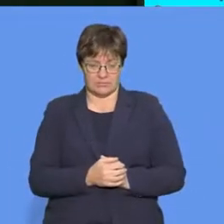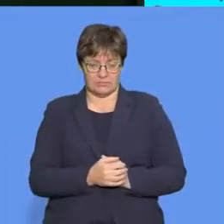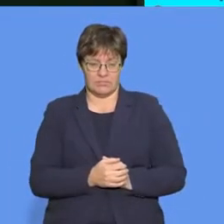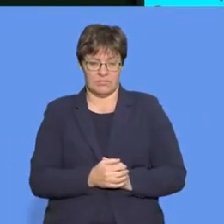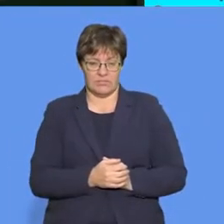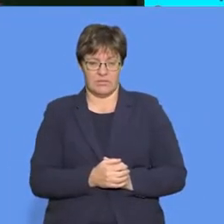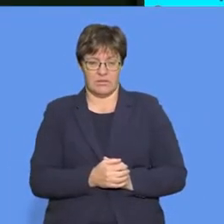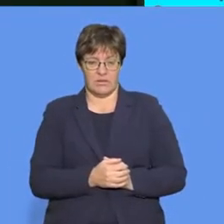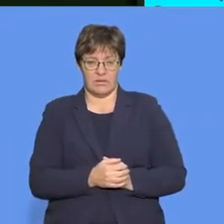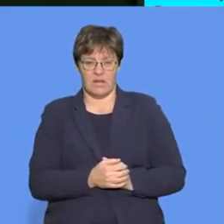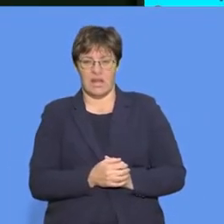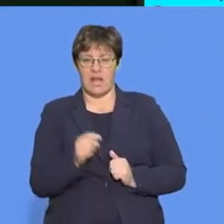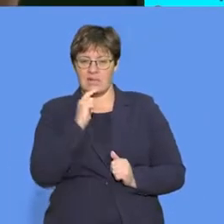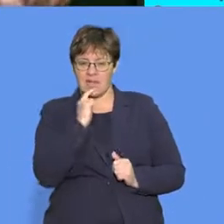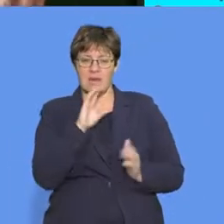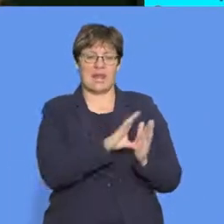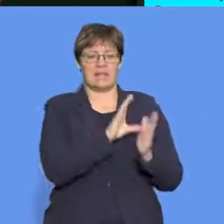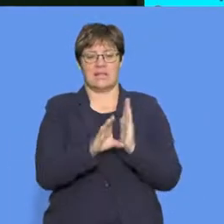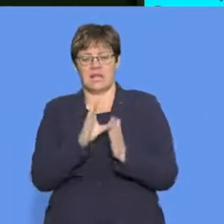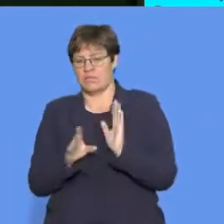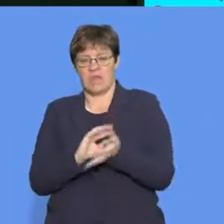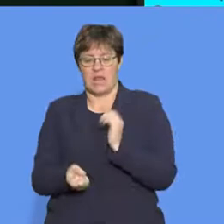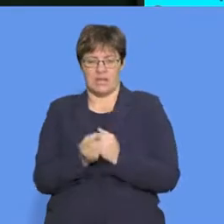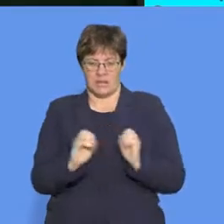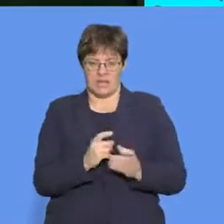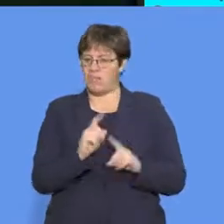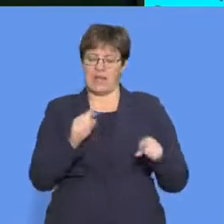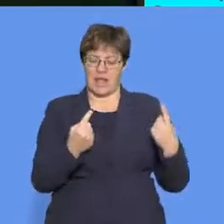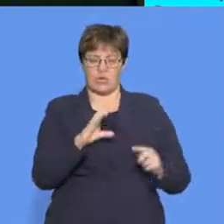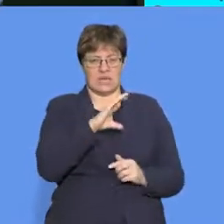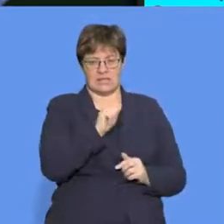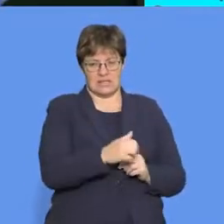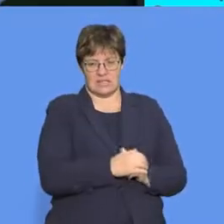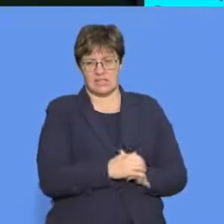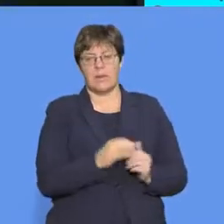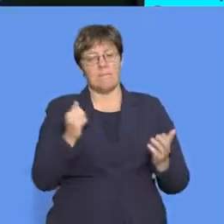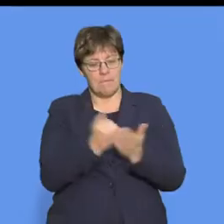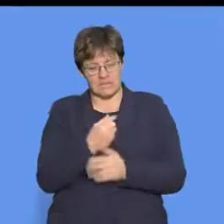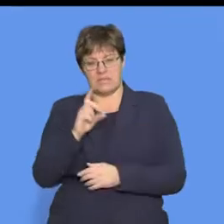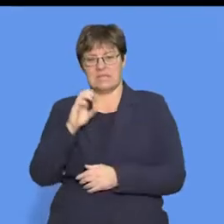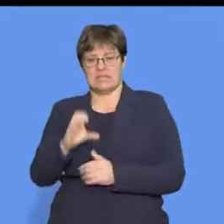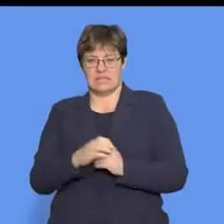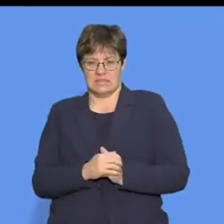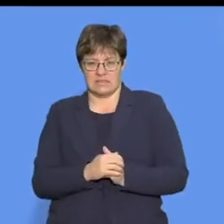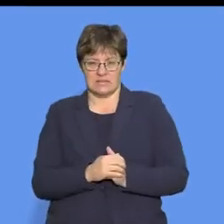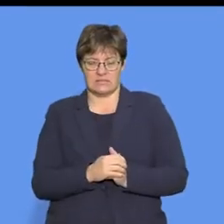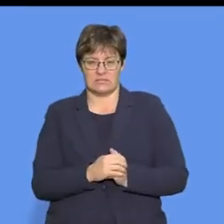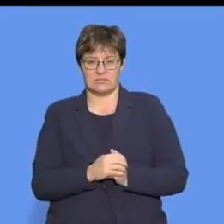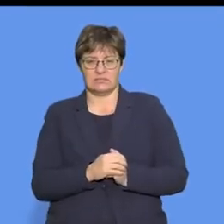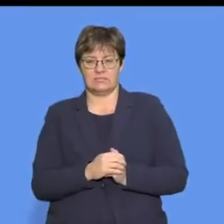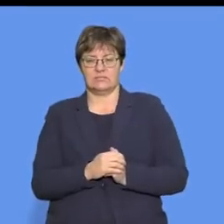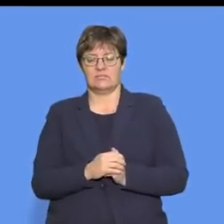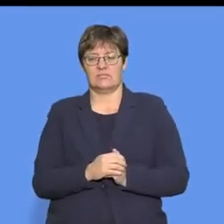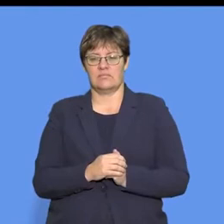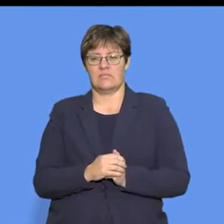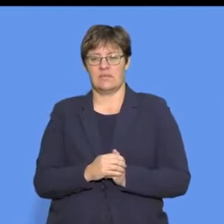each of the electrodes all the time, and they would cancel each other out. So it can't be AC. This has to be DC.